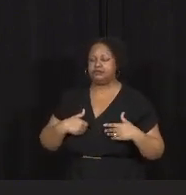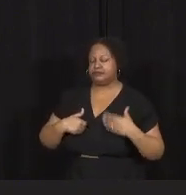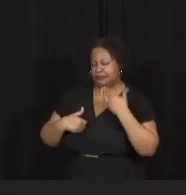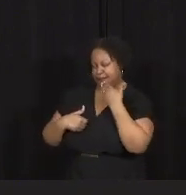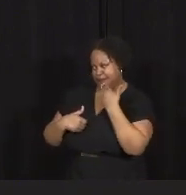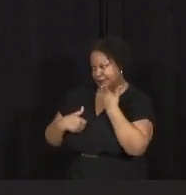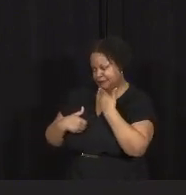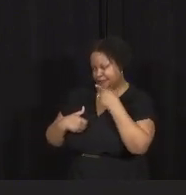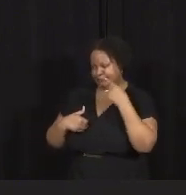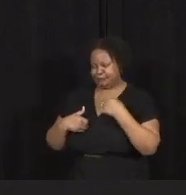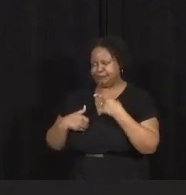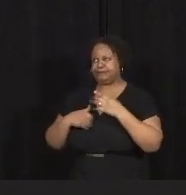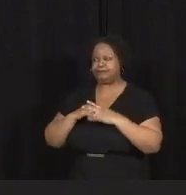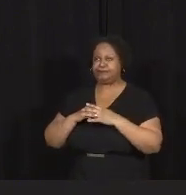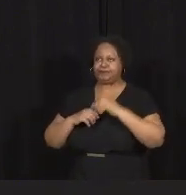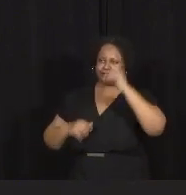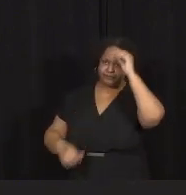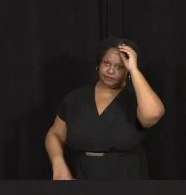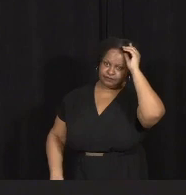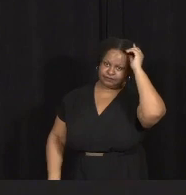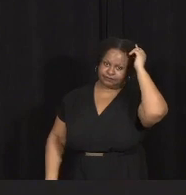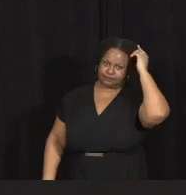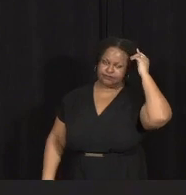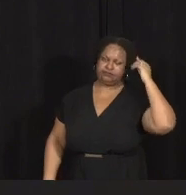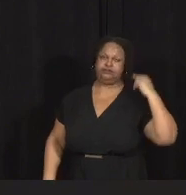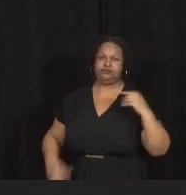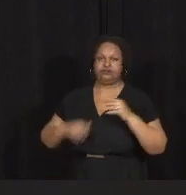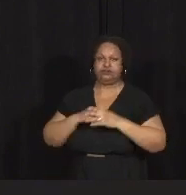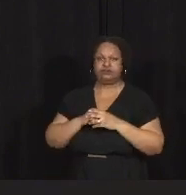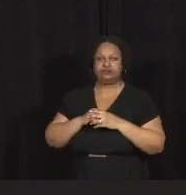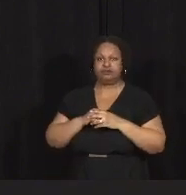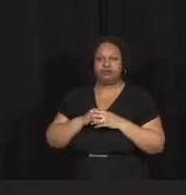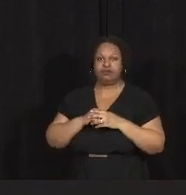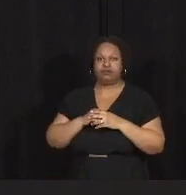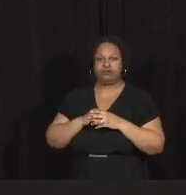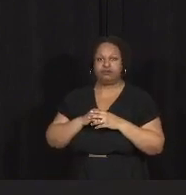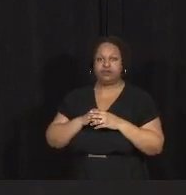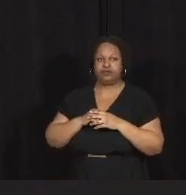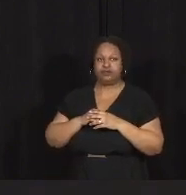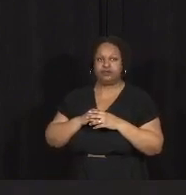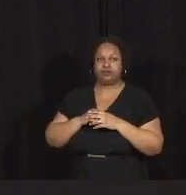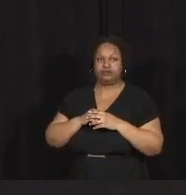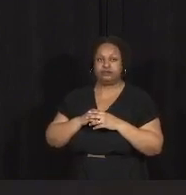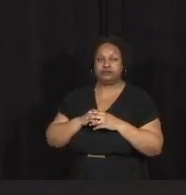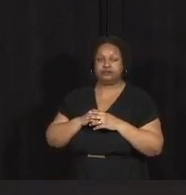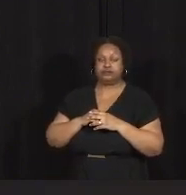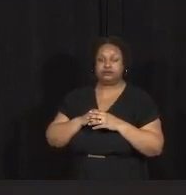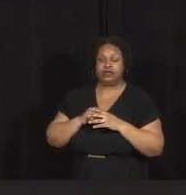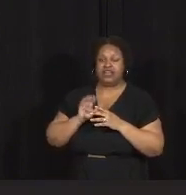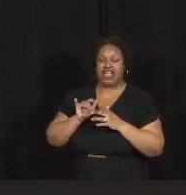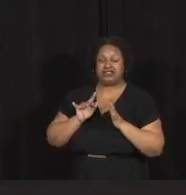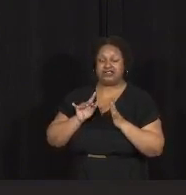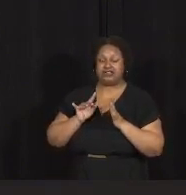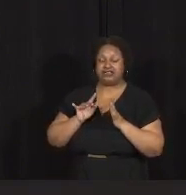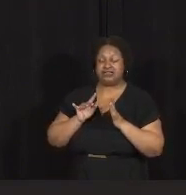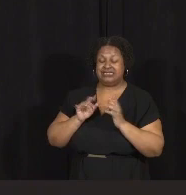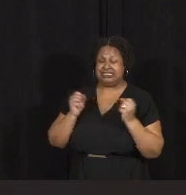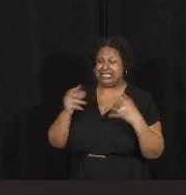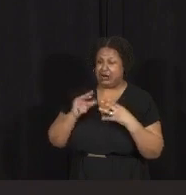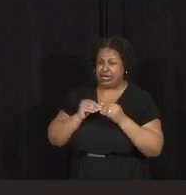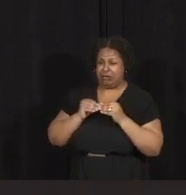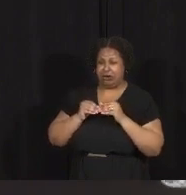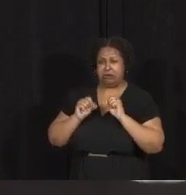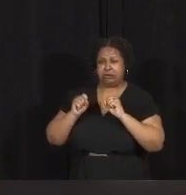The worst case scenario, the scary number, the 100,000 dead, that seems to be